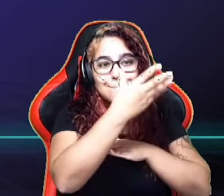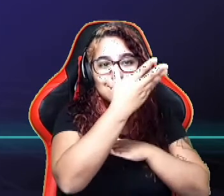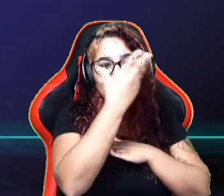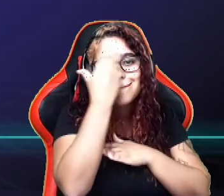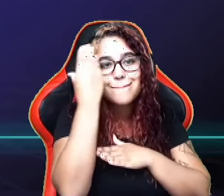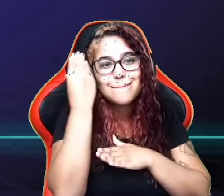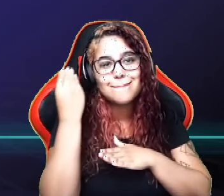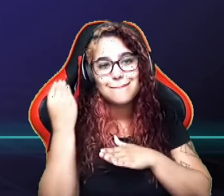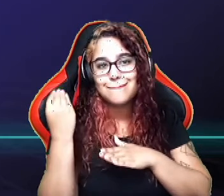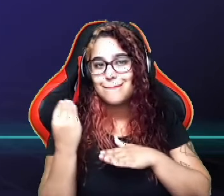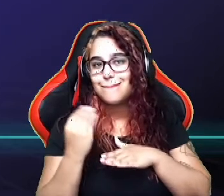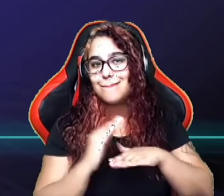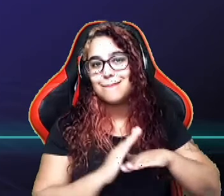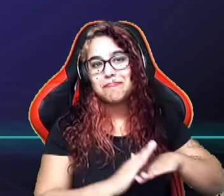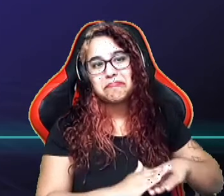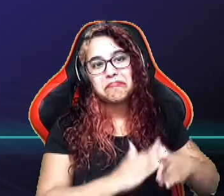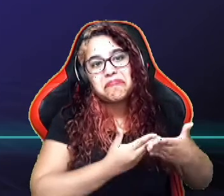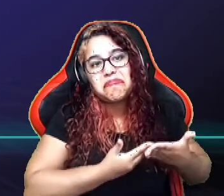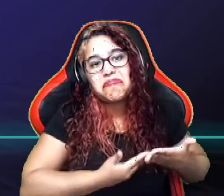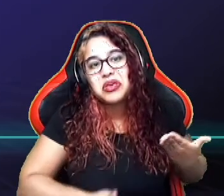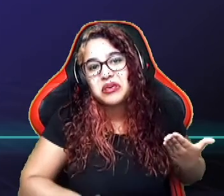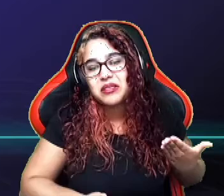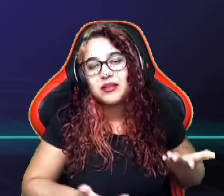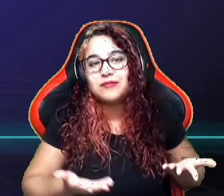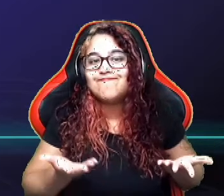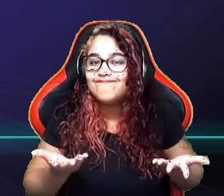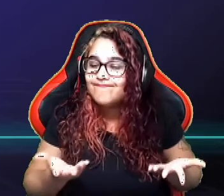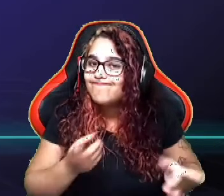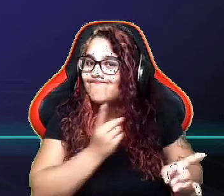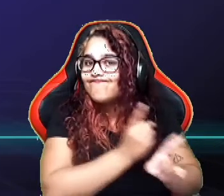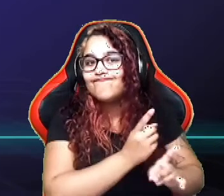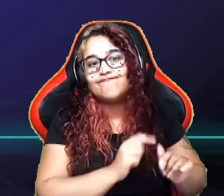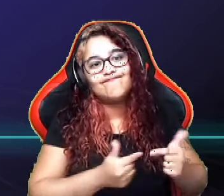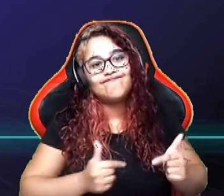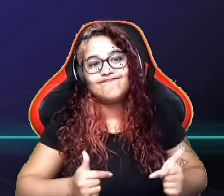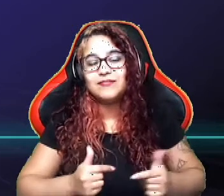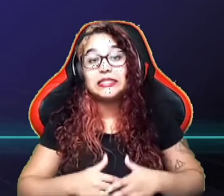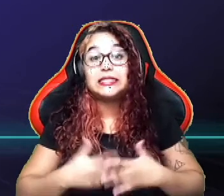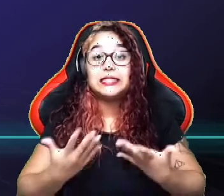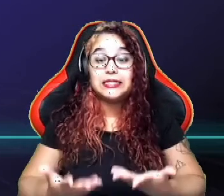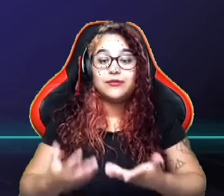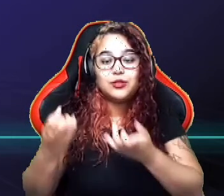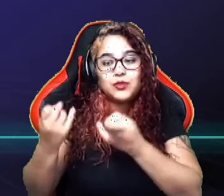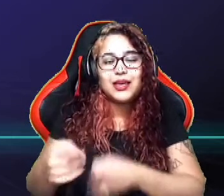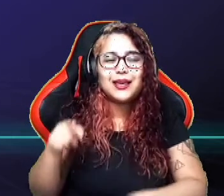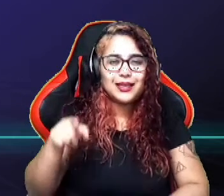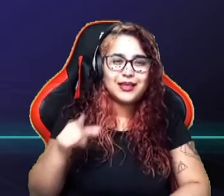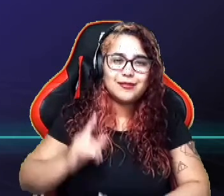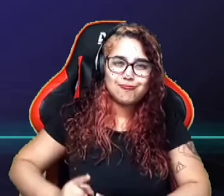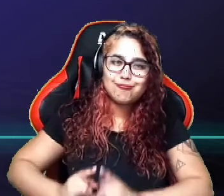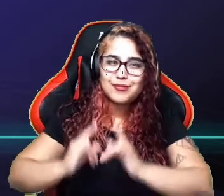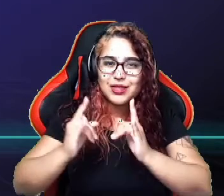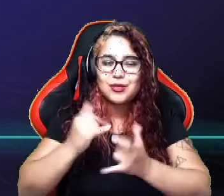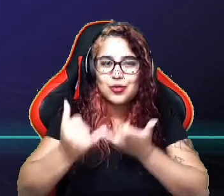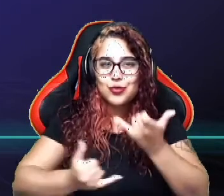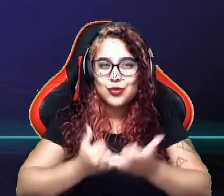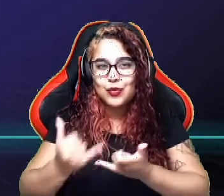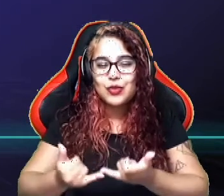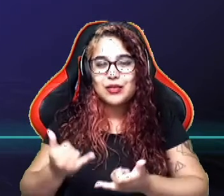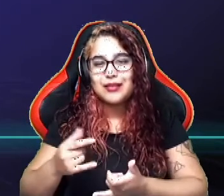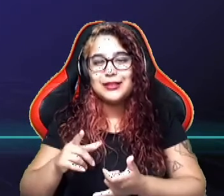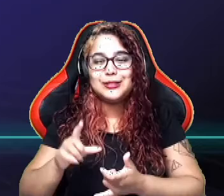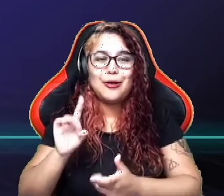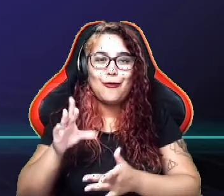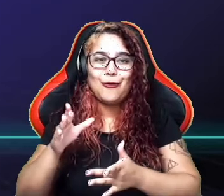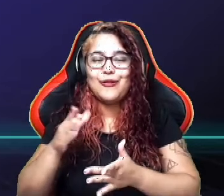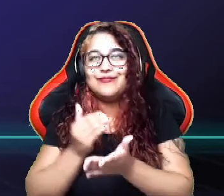When the 90s came with the consoles and PCs industry booming, and the